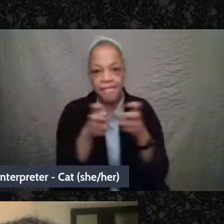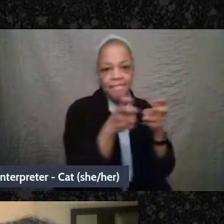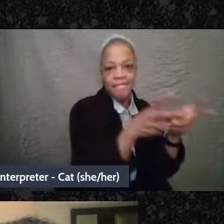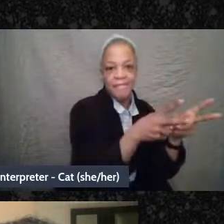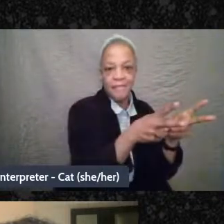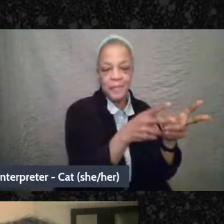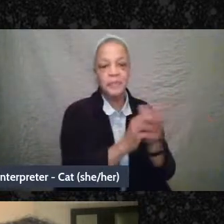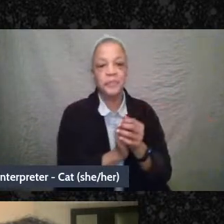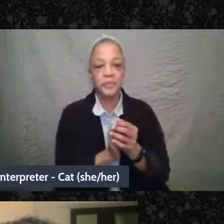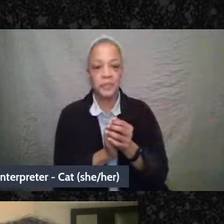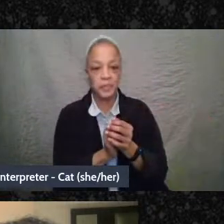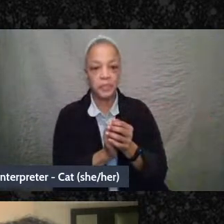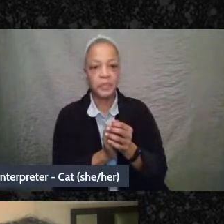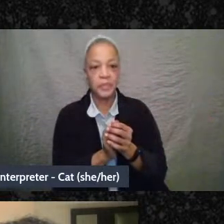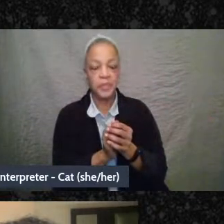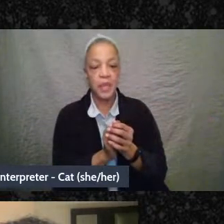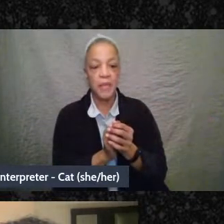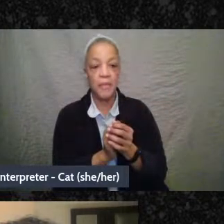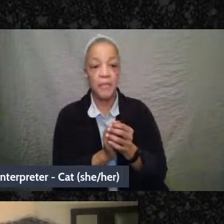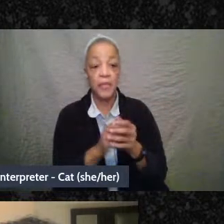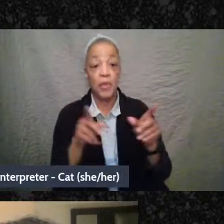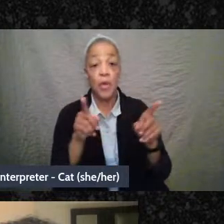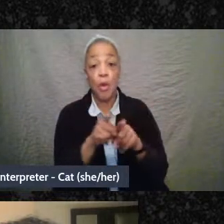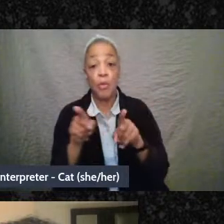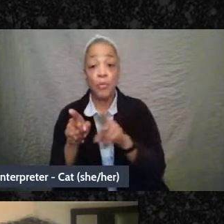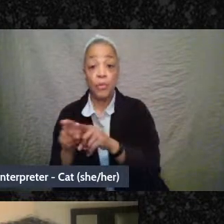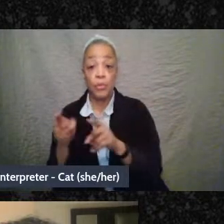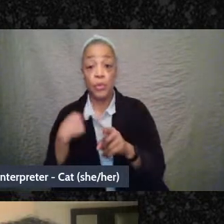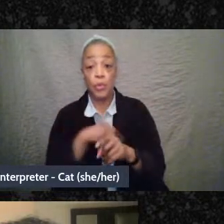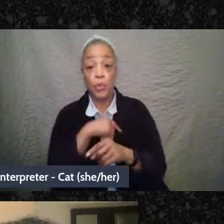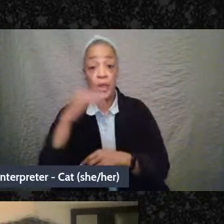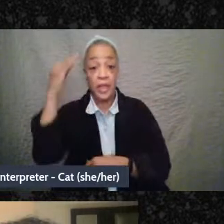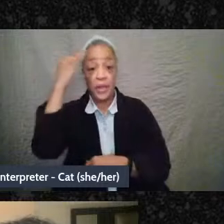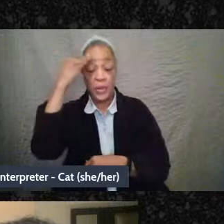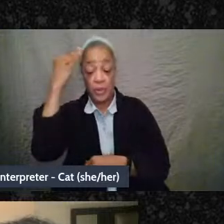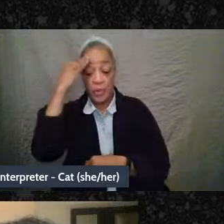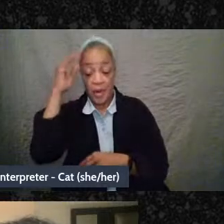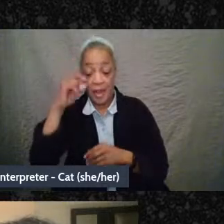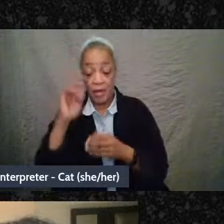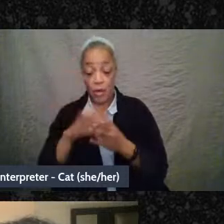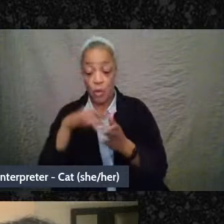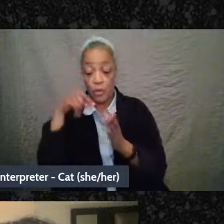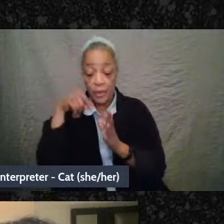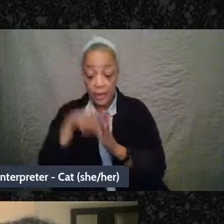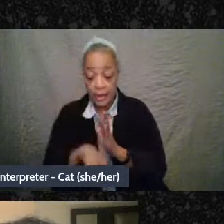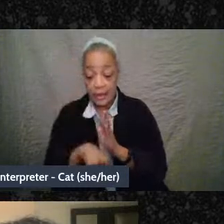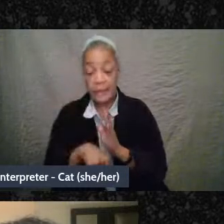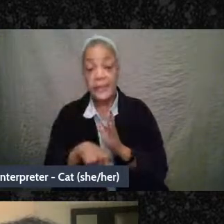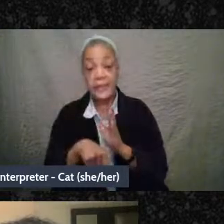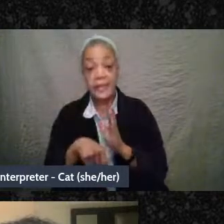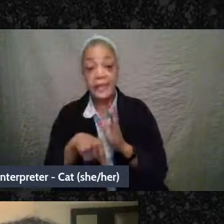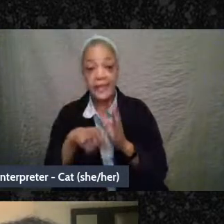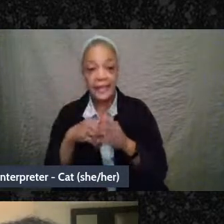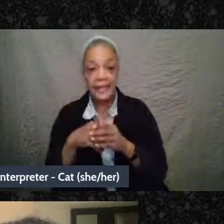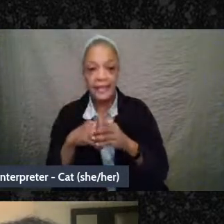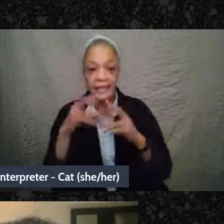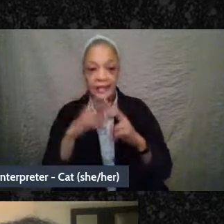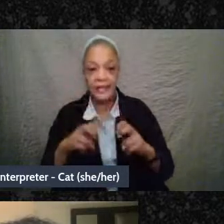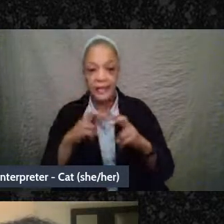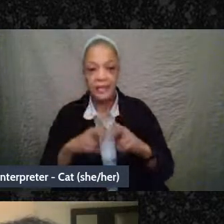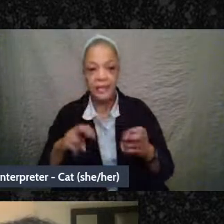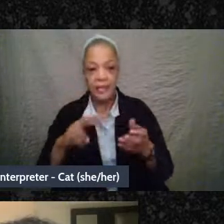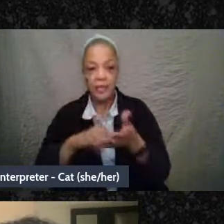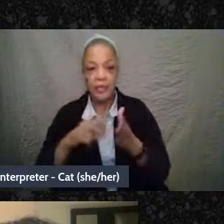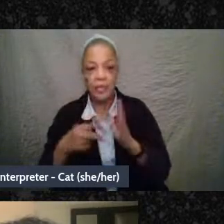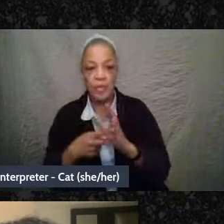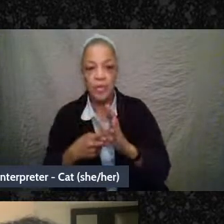defund, we also knew that we had to really go deep in what it means to have community-driven public